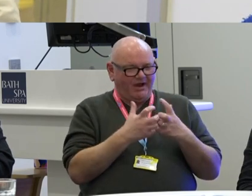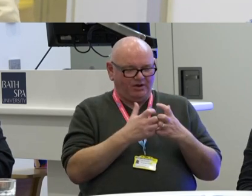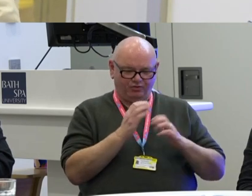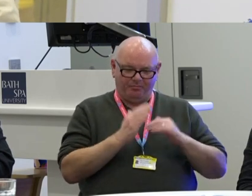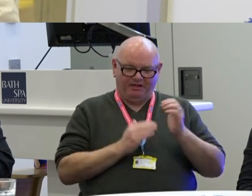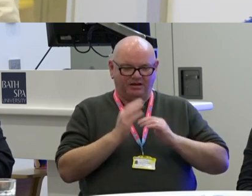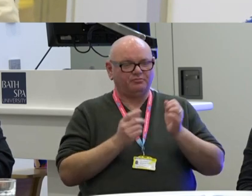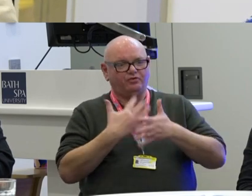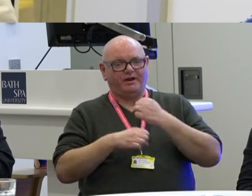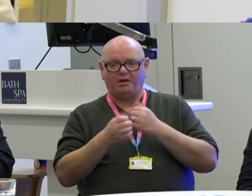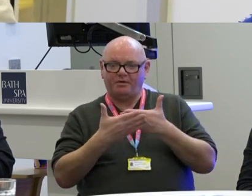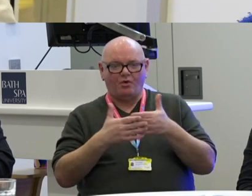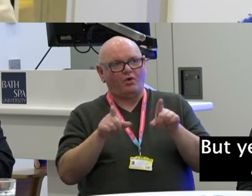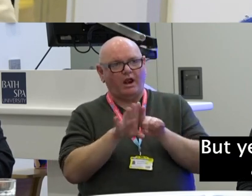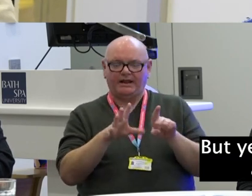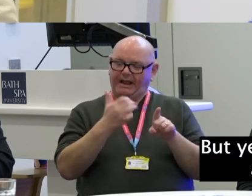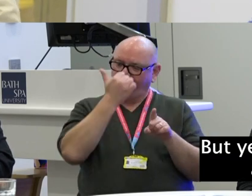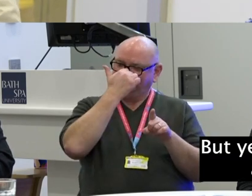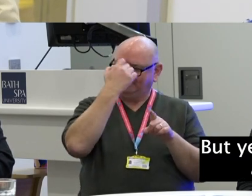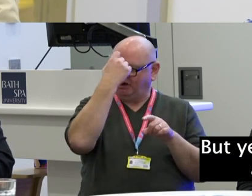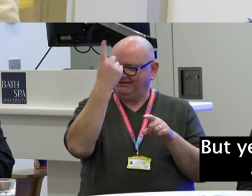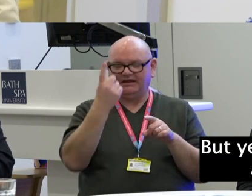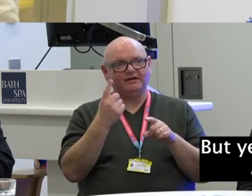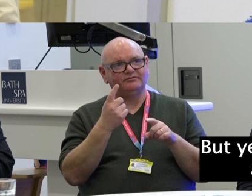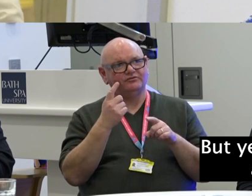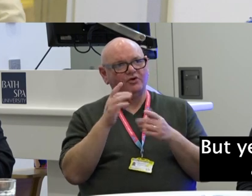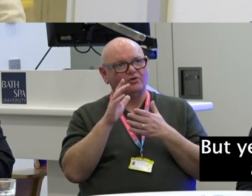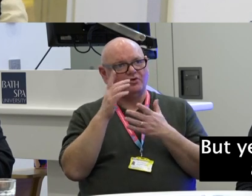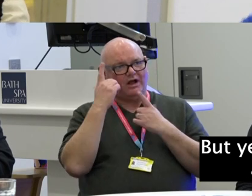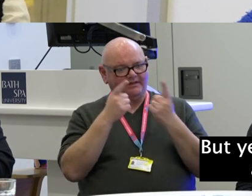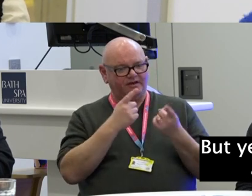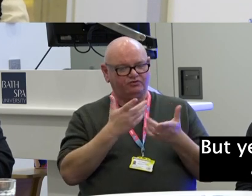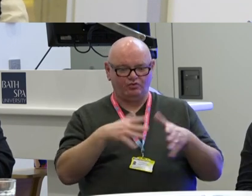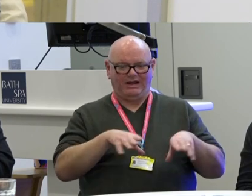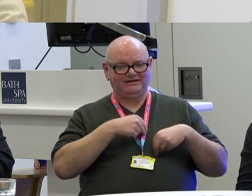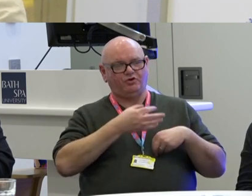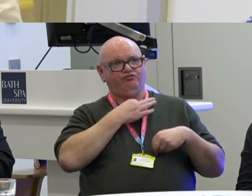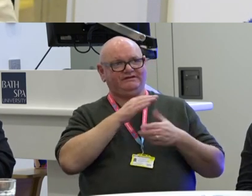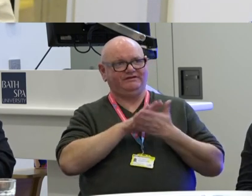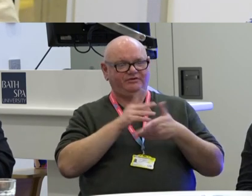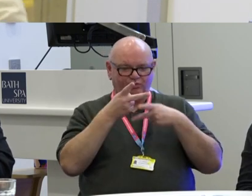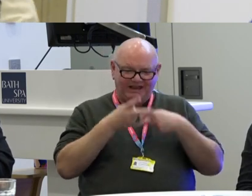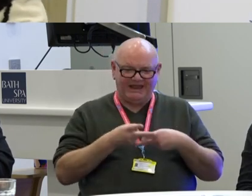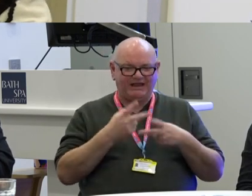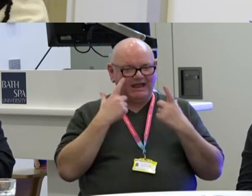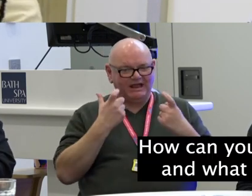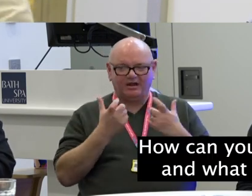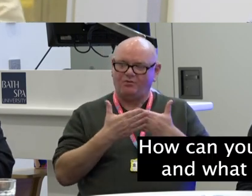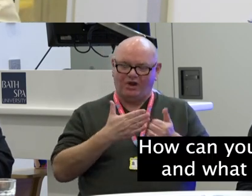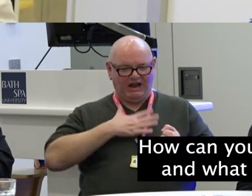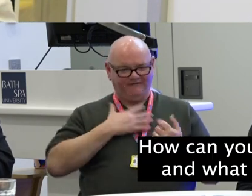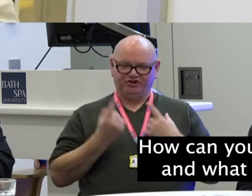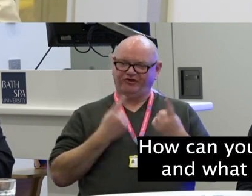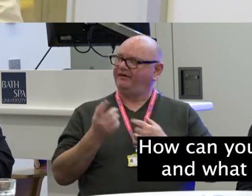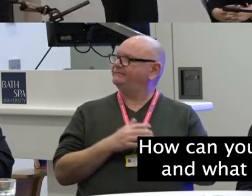in more purposefully. But yeah, I think it's about caring and loving each other. I love that. How